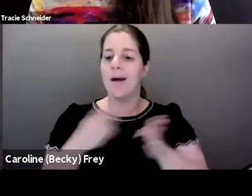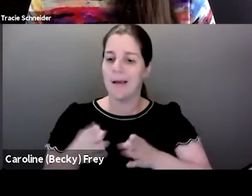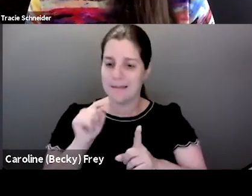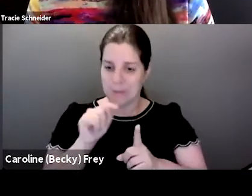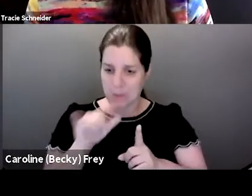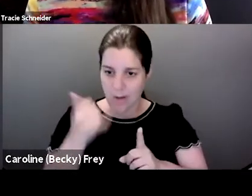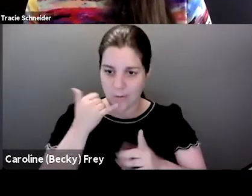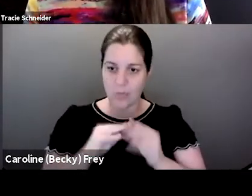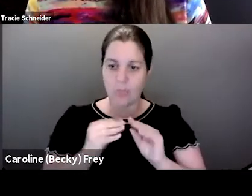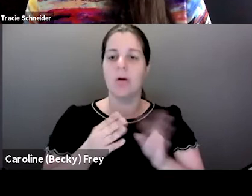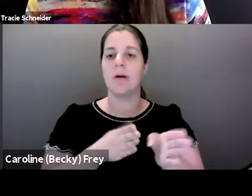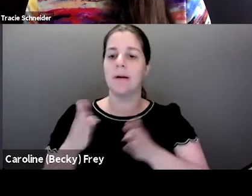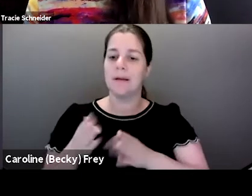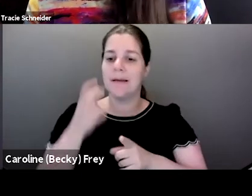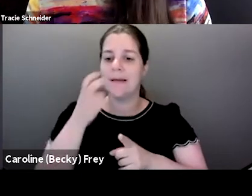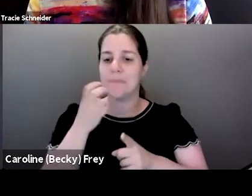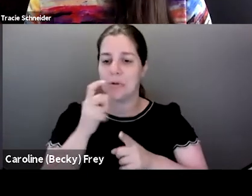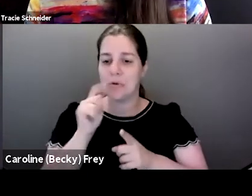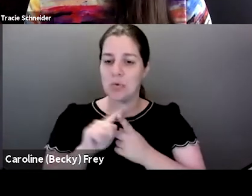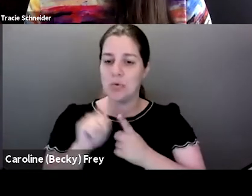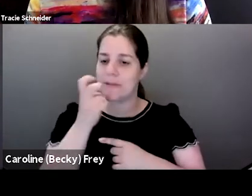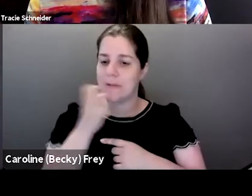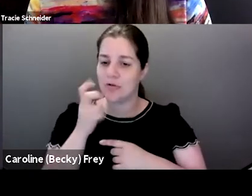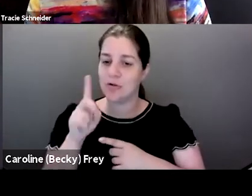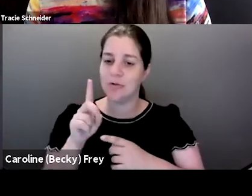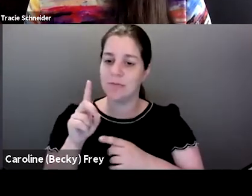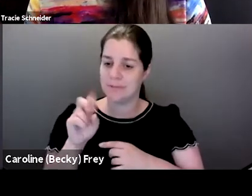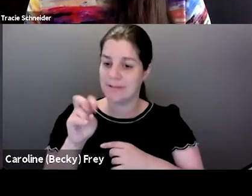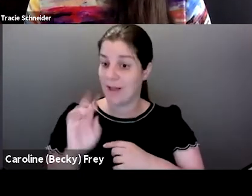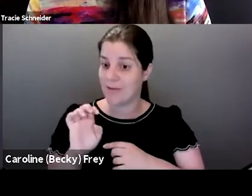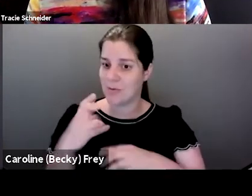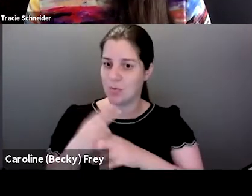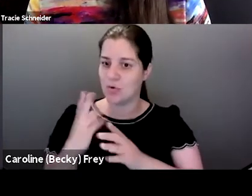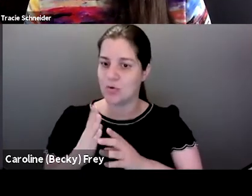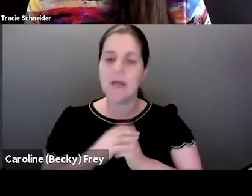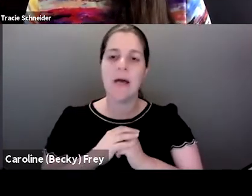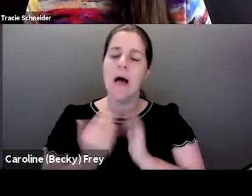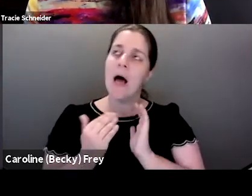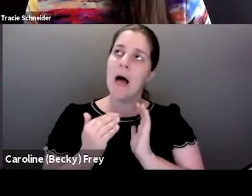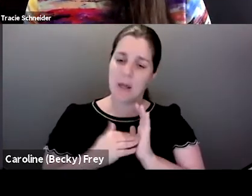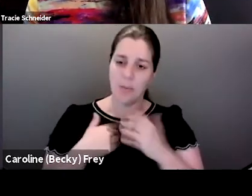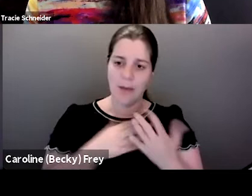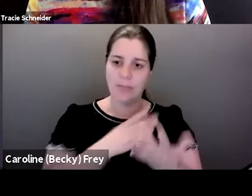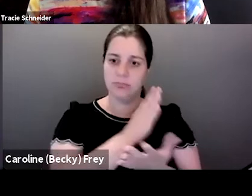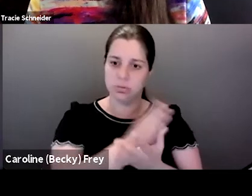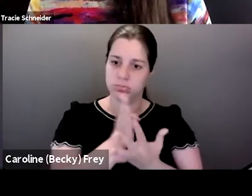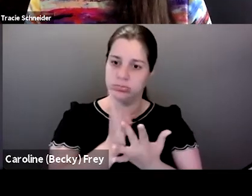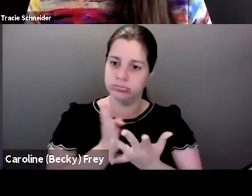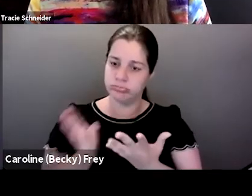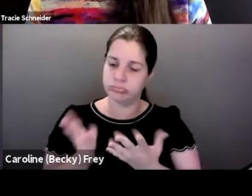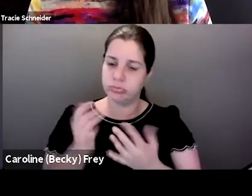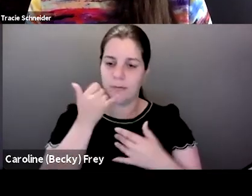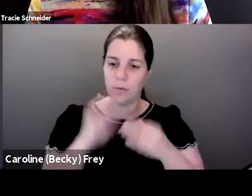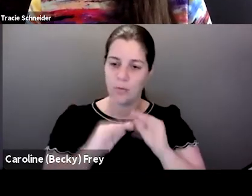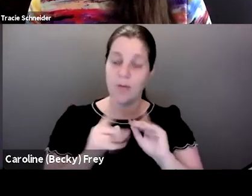and there is a speech-to-speech device number. And so when we talk about the rollout of 988, the goal is to make